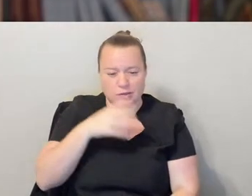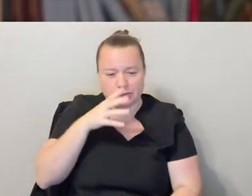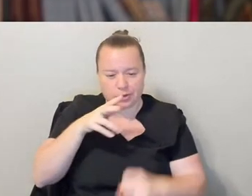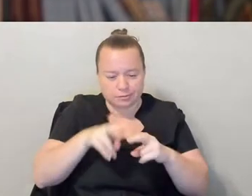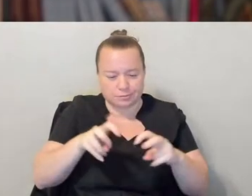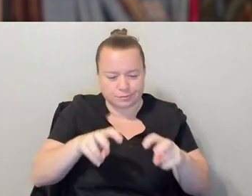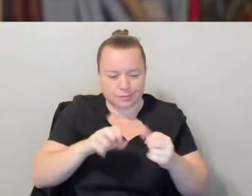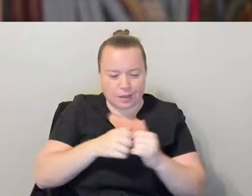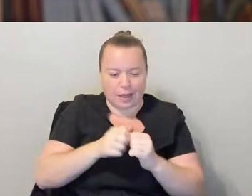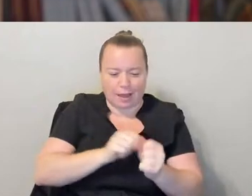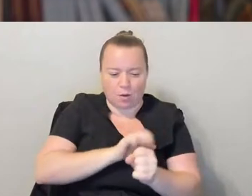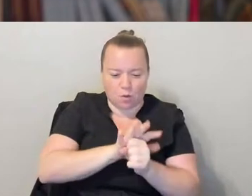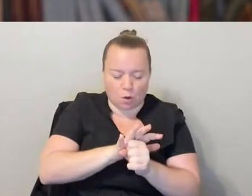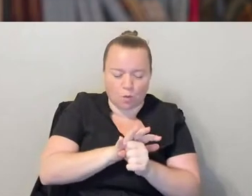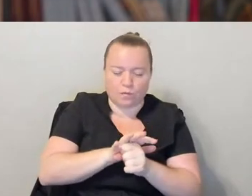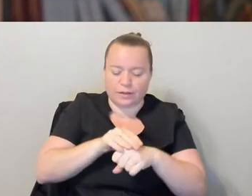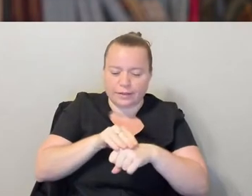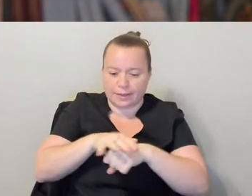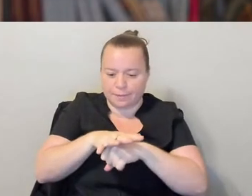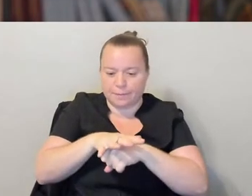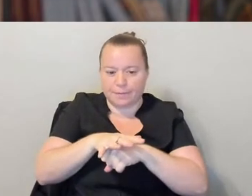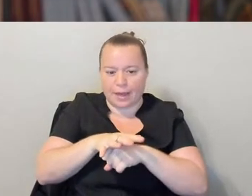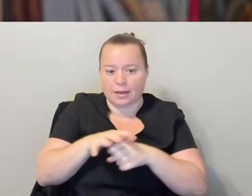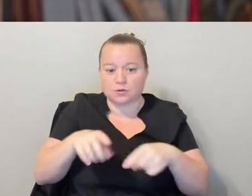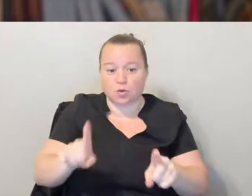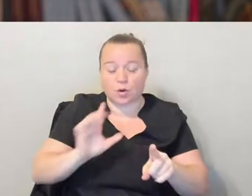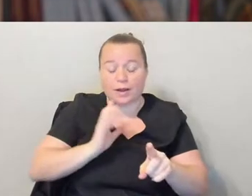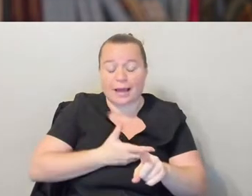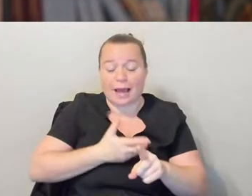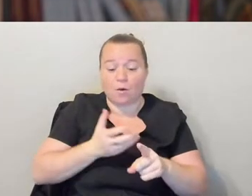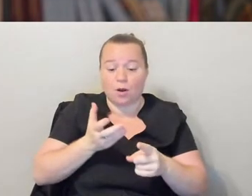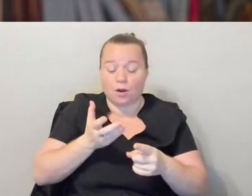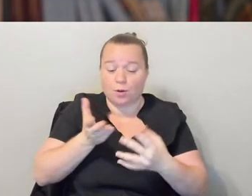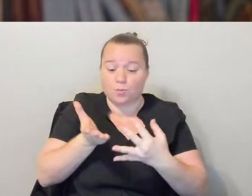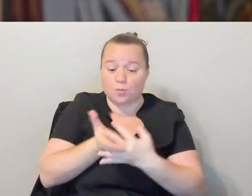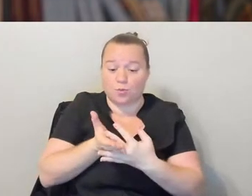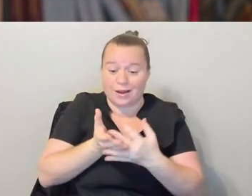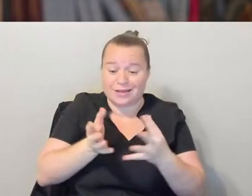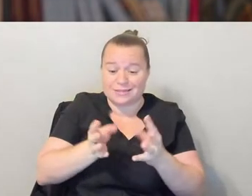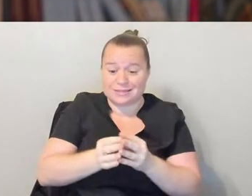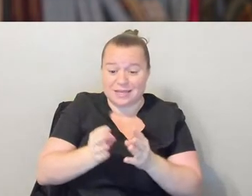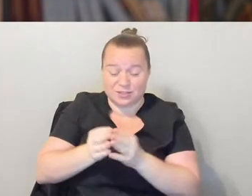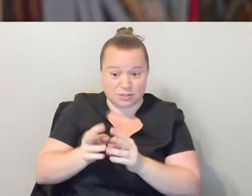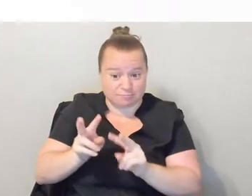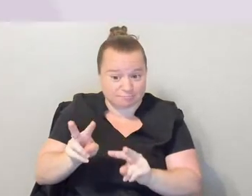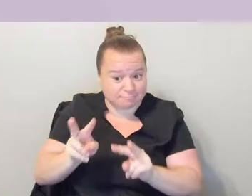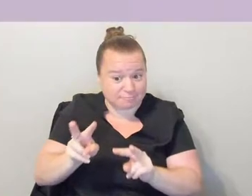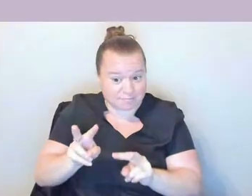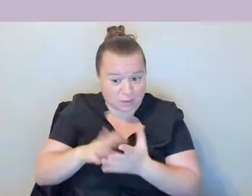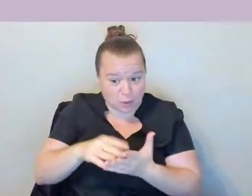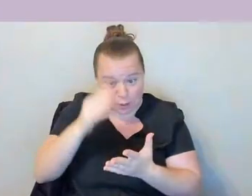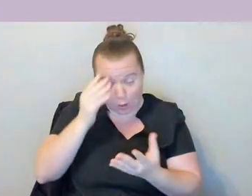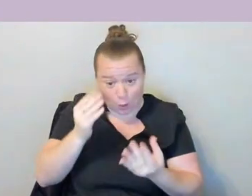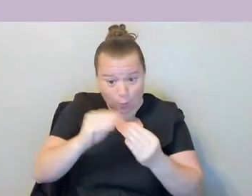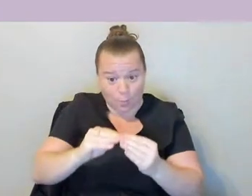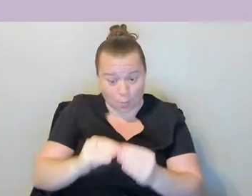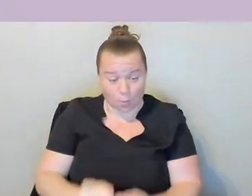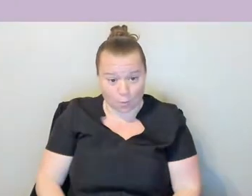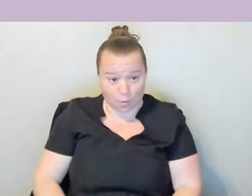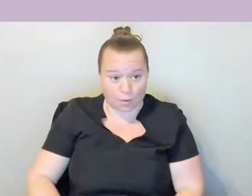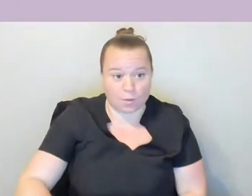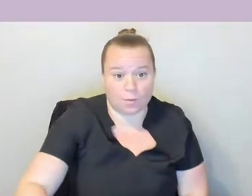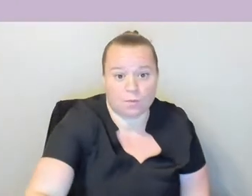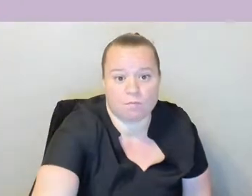of COVID on these issues during our breakout sessions. Do stay tuned to find out more.